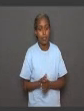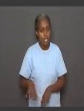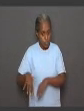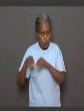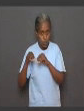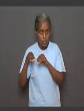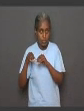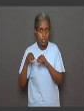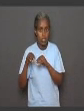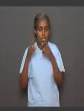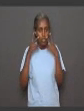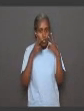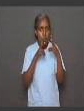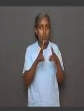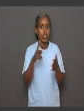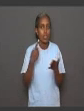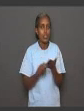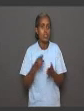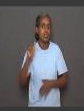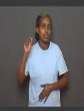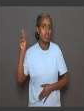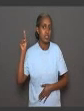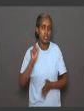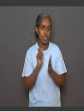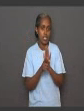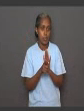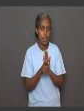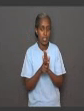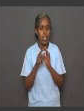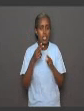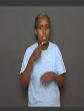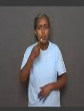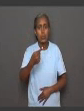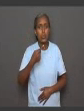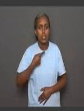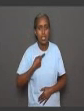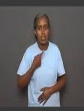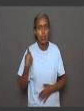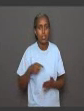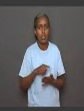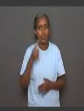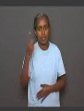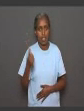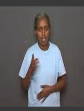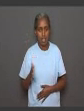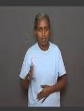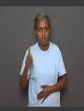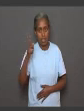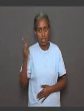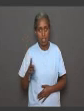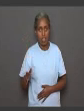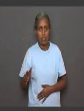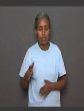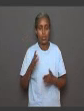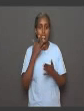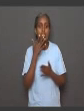Students, looking at this example, can you tell where we would have to lay the mirror on